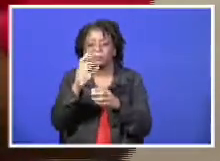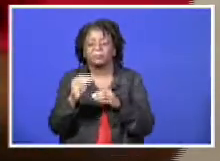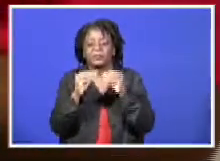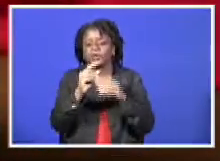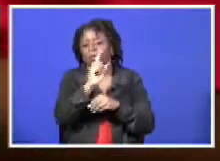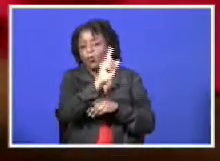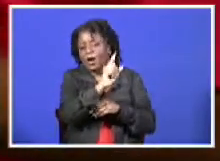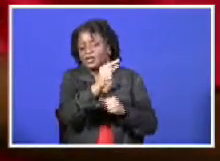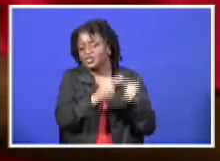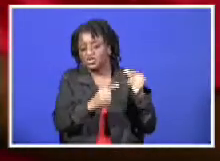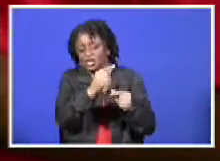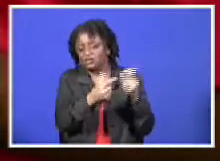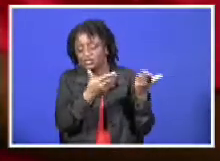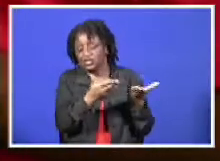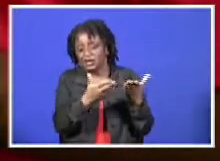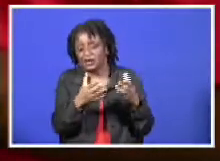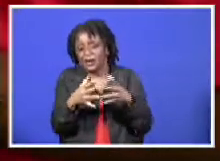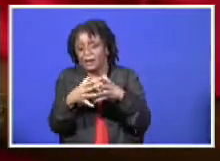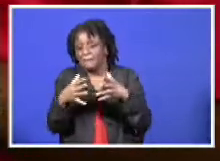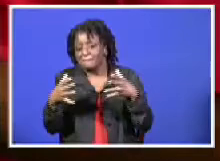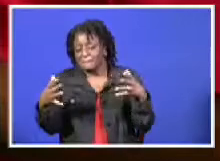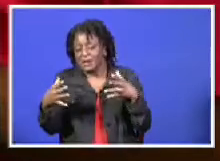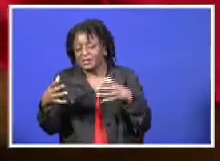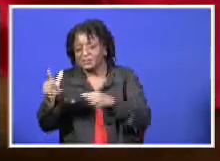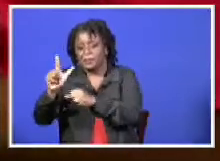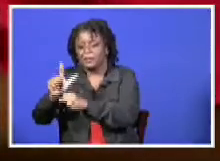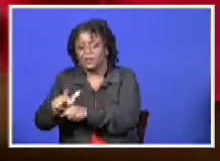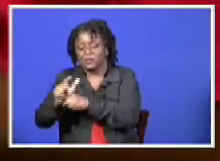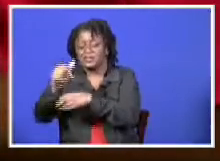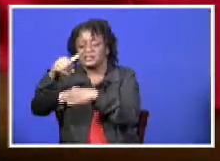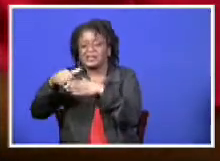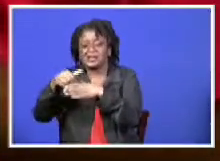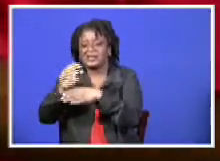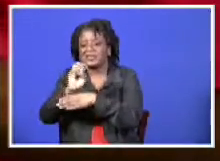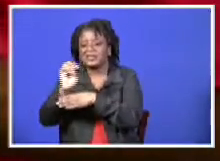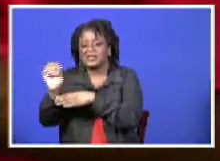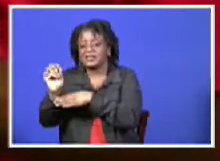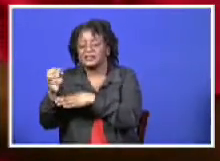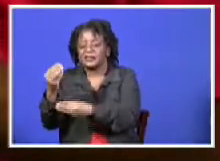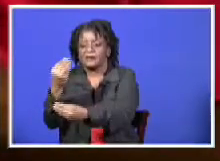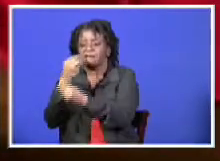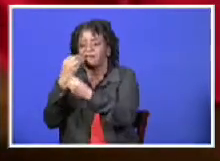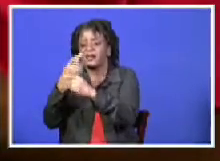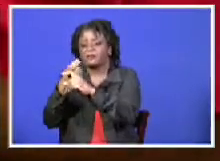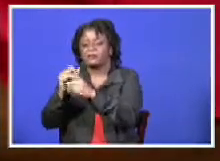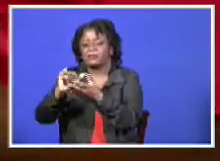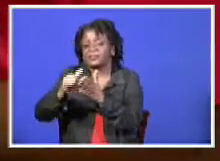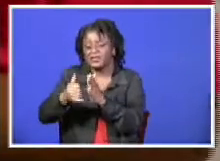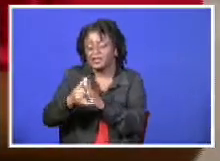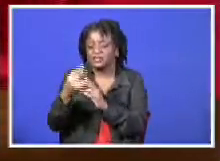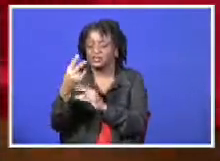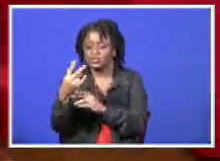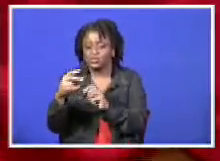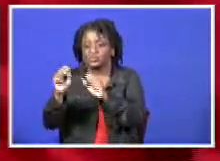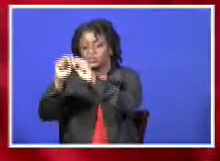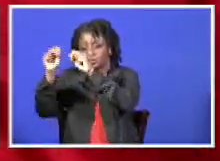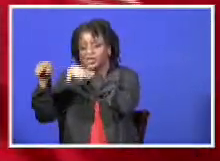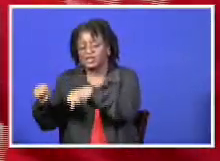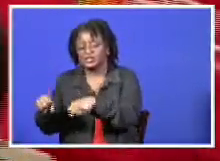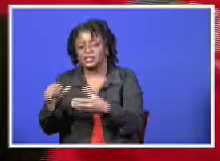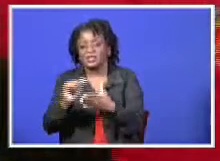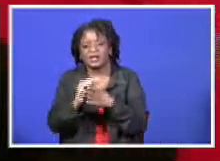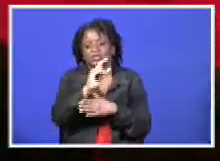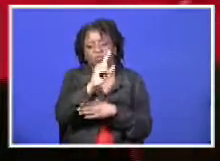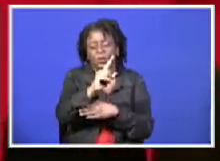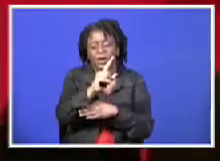the maximum load is in the east that is fed from these 2 primary substations. So that's one